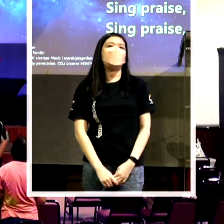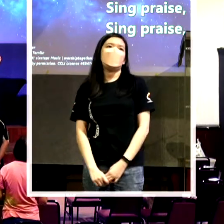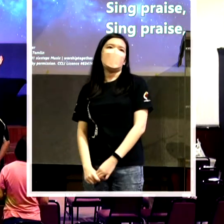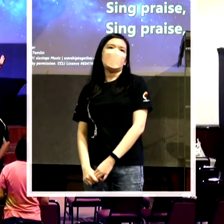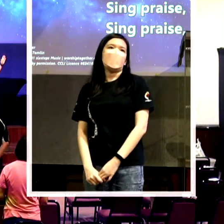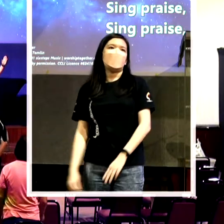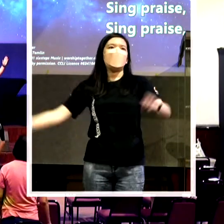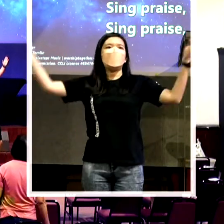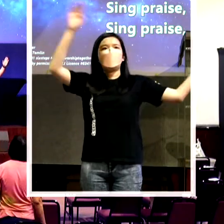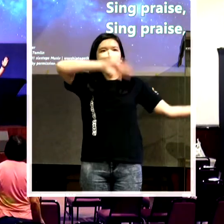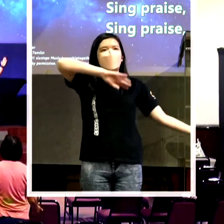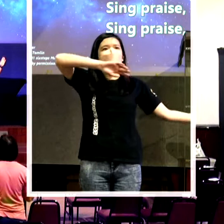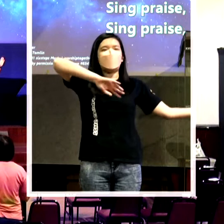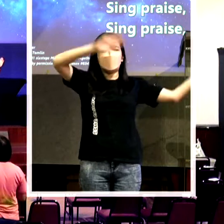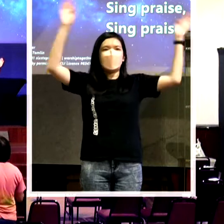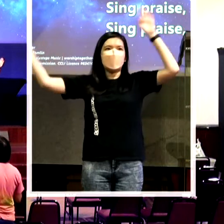praise, sing.